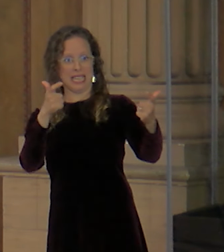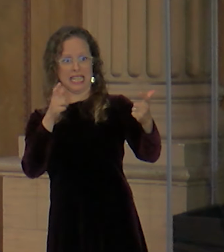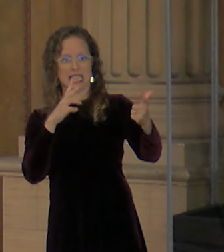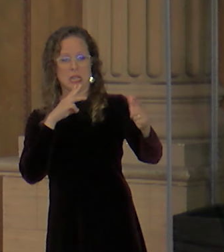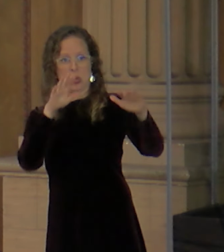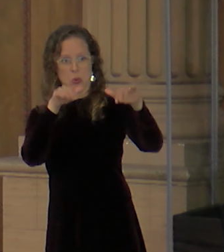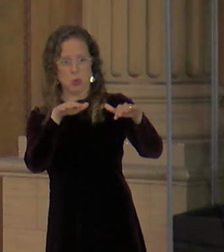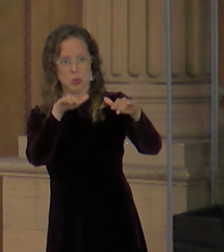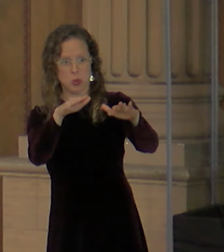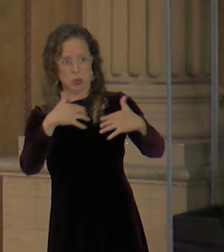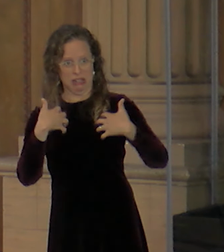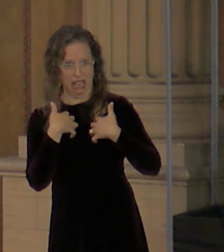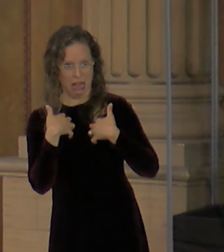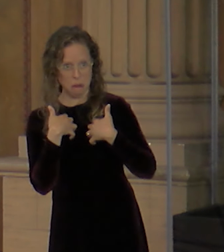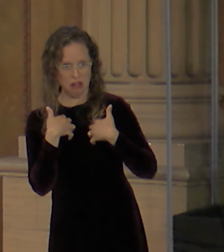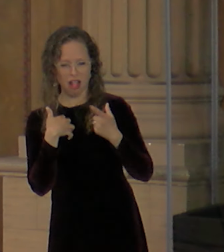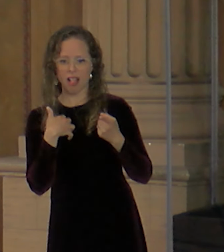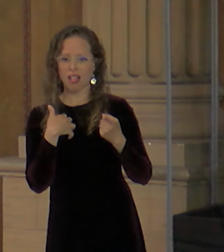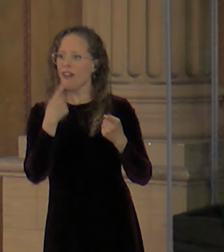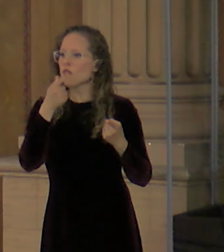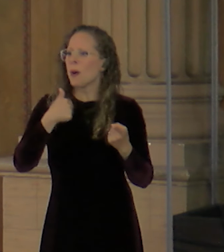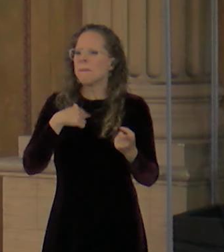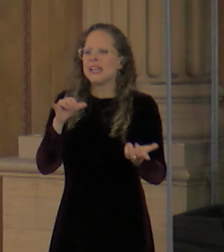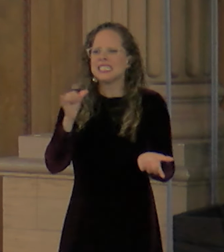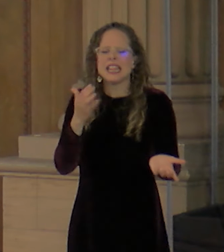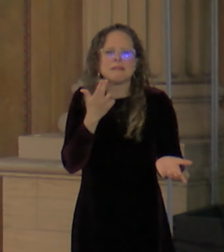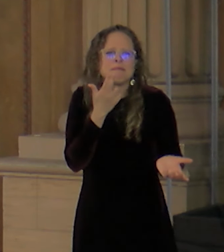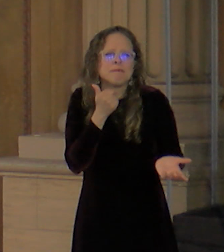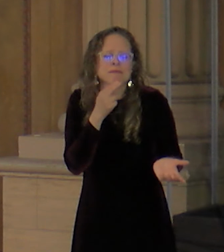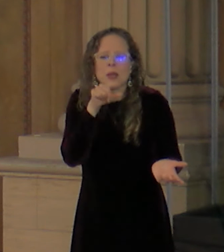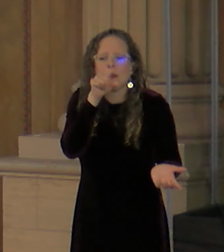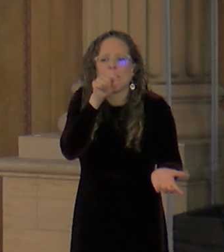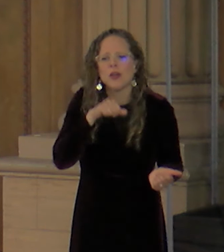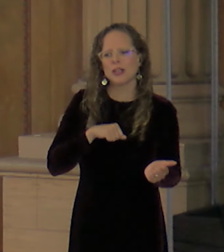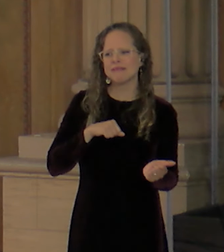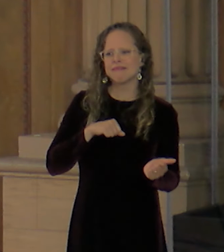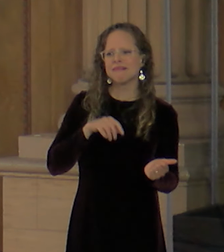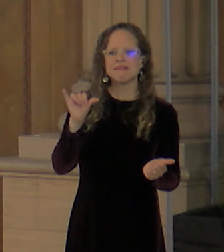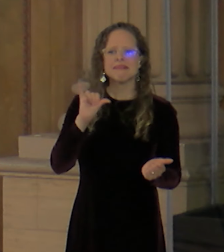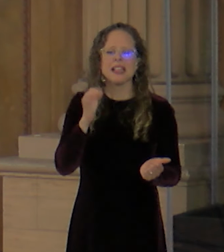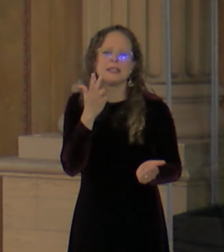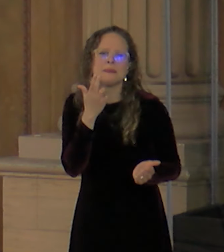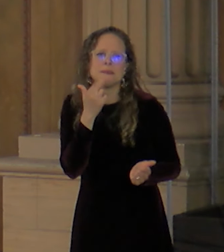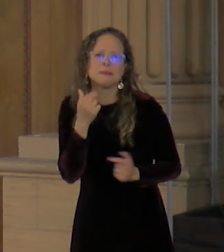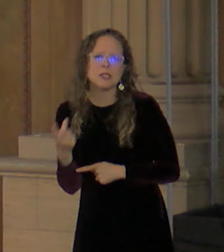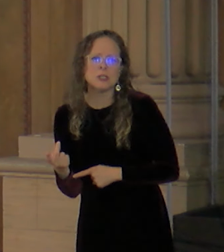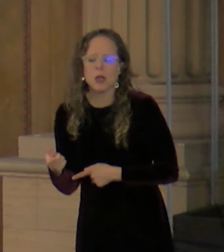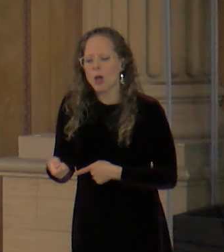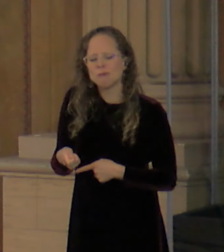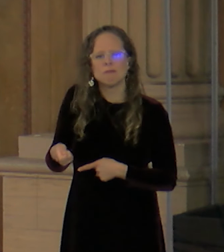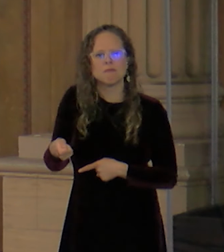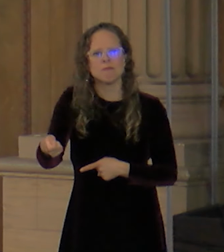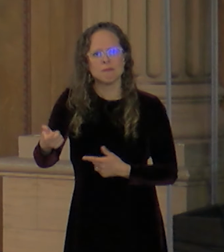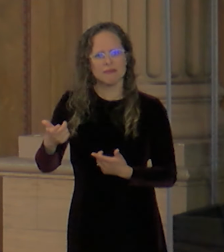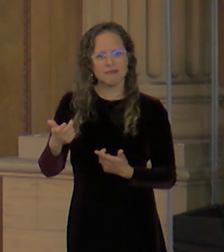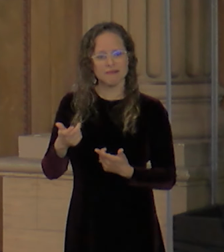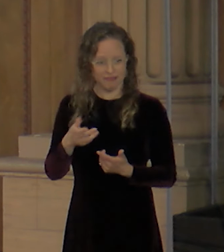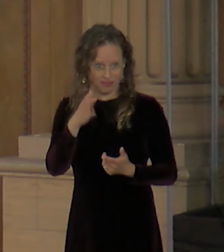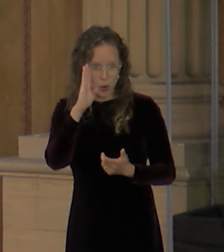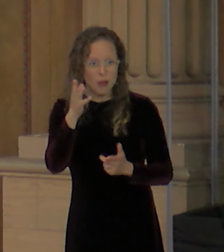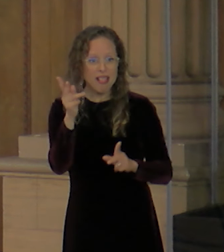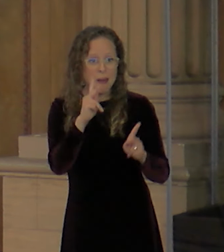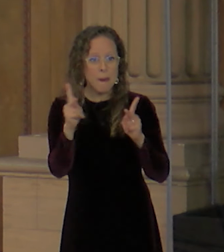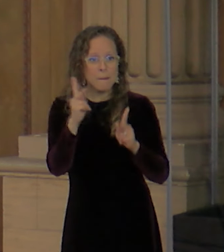Will you play with him as with a bird? Or will you put him on a leash for your girls? Will traders bargain over him? Will they divide him up